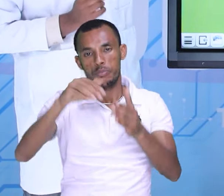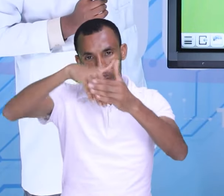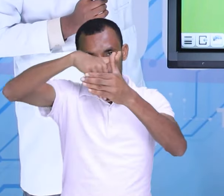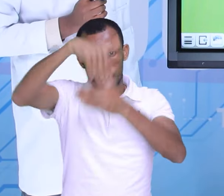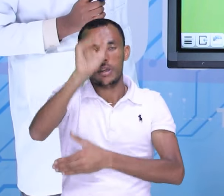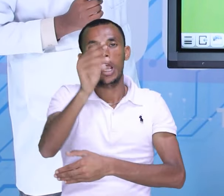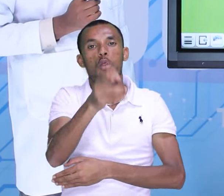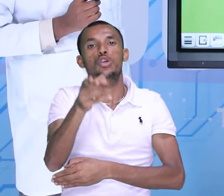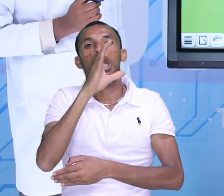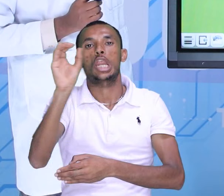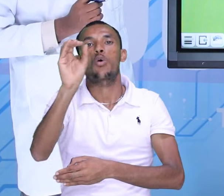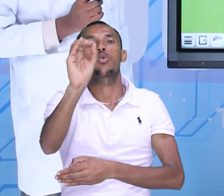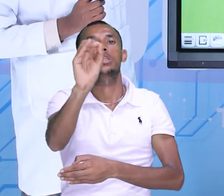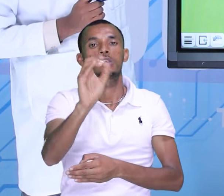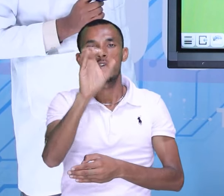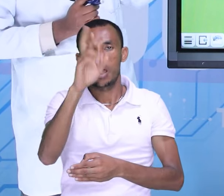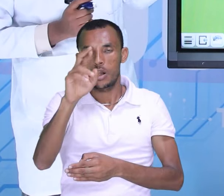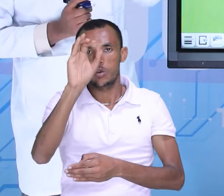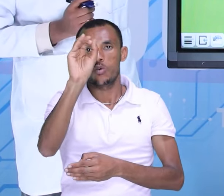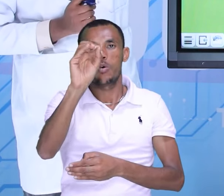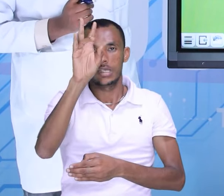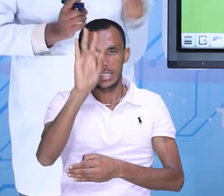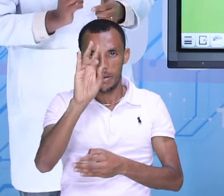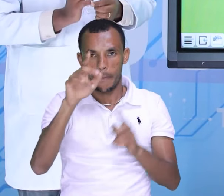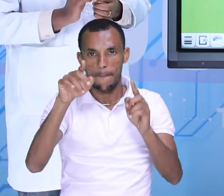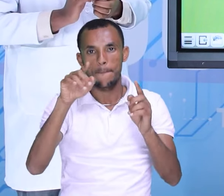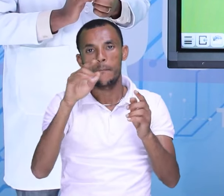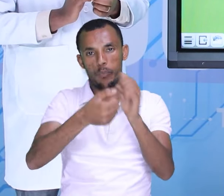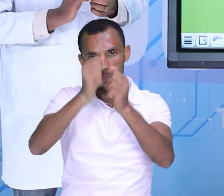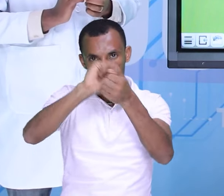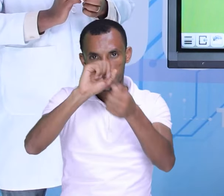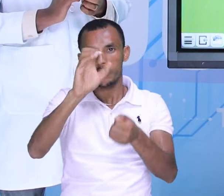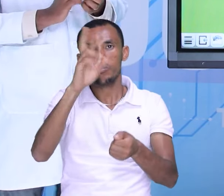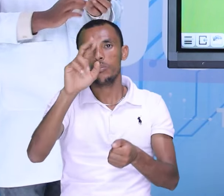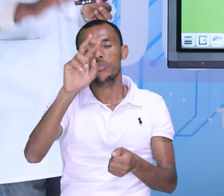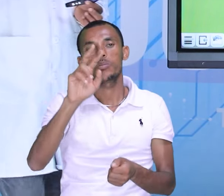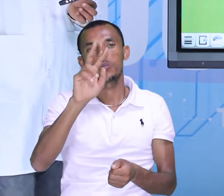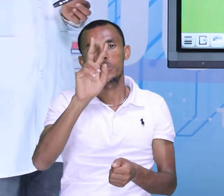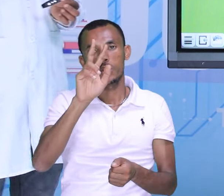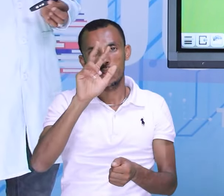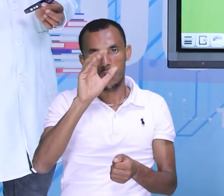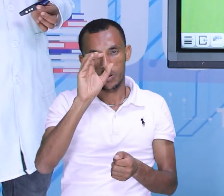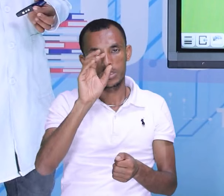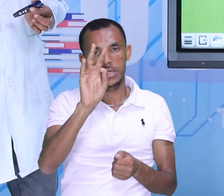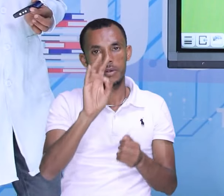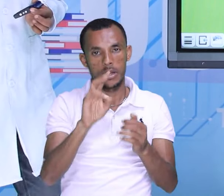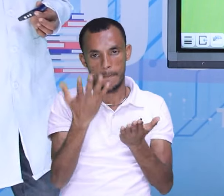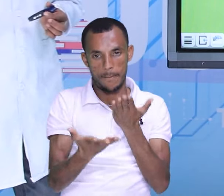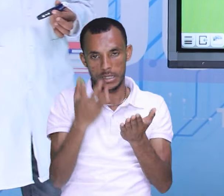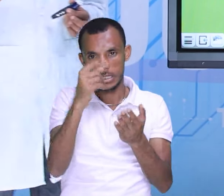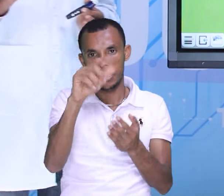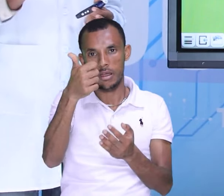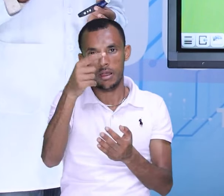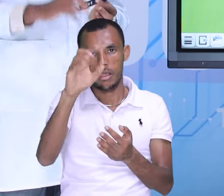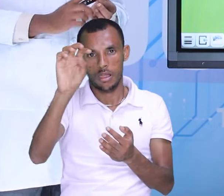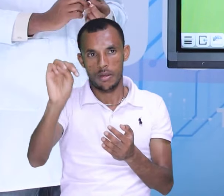Look at this half reaction. Cr2O7 2 minus converted into Cr plus 3. Therefore, balance the atom other